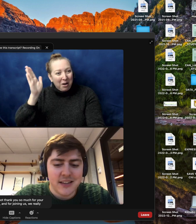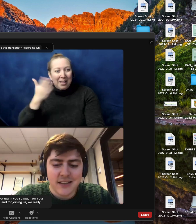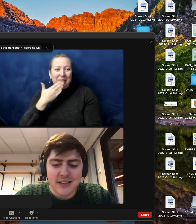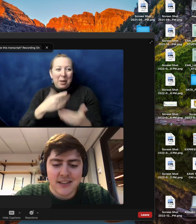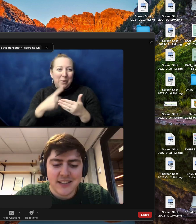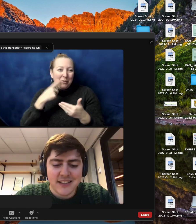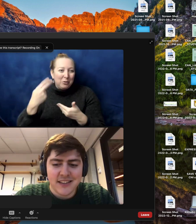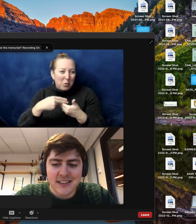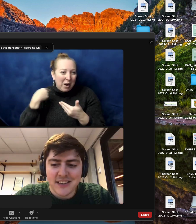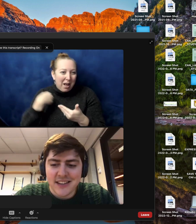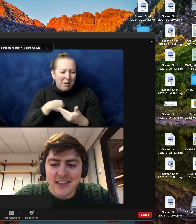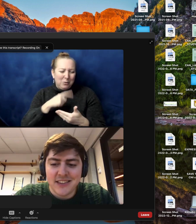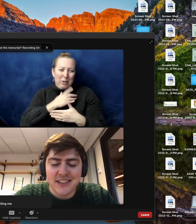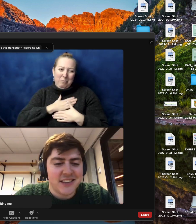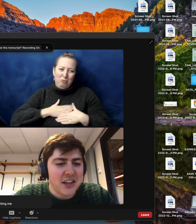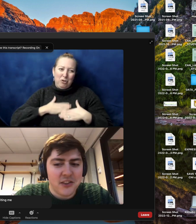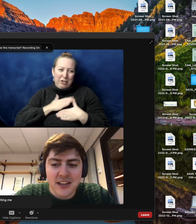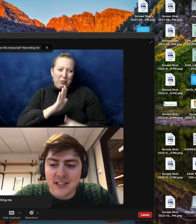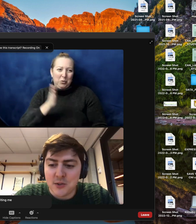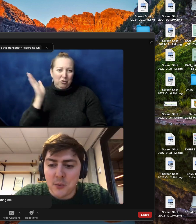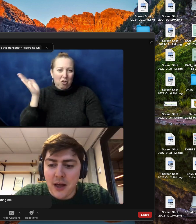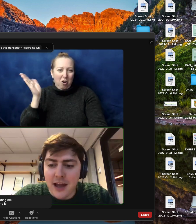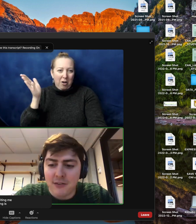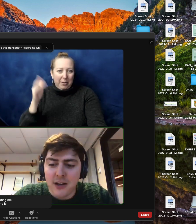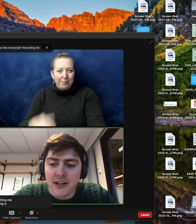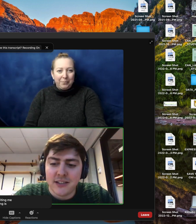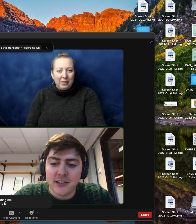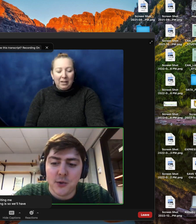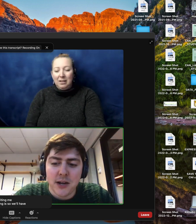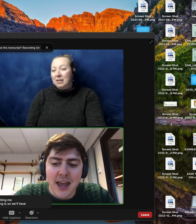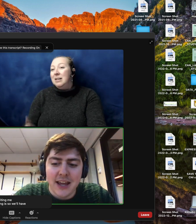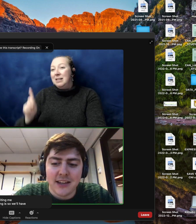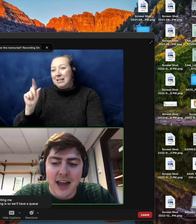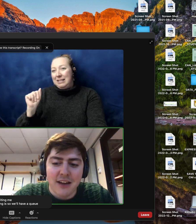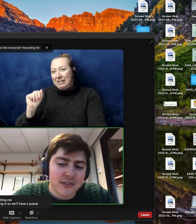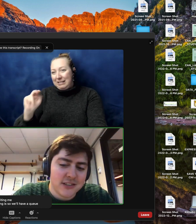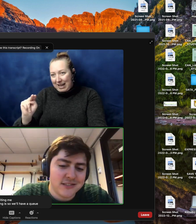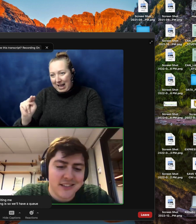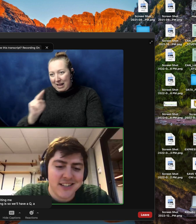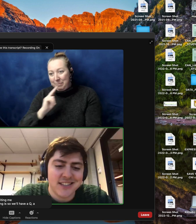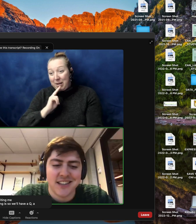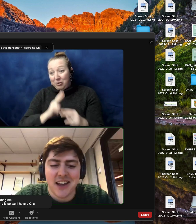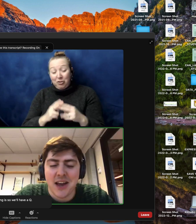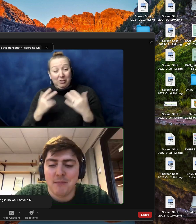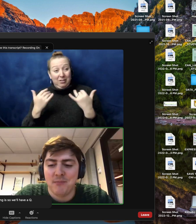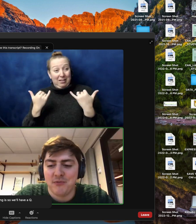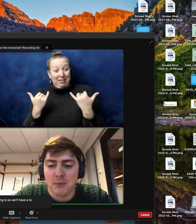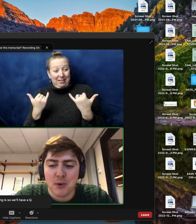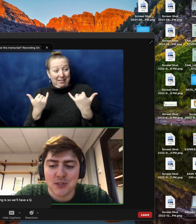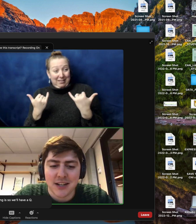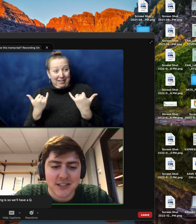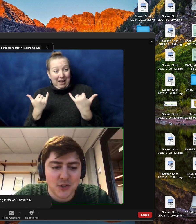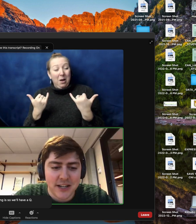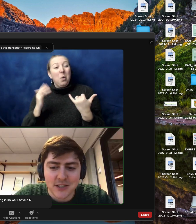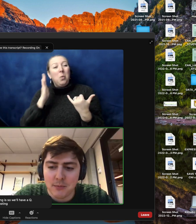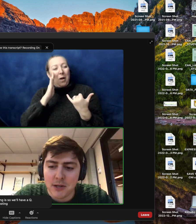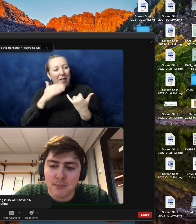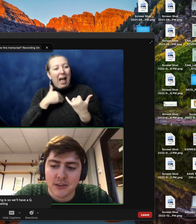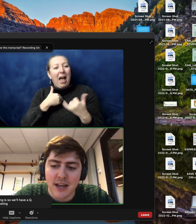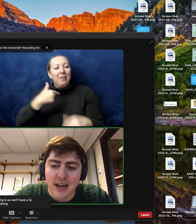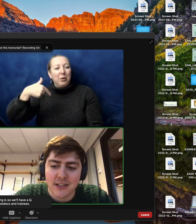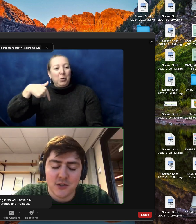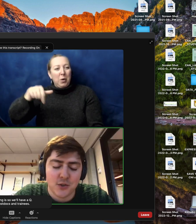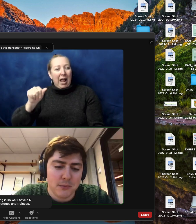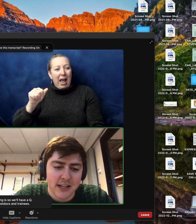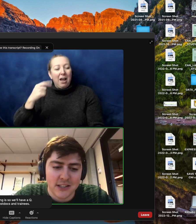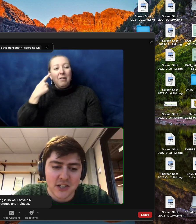you for And the other thing is, so we'll have a Q&A after this for postdocs and trainees. So I'm going to